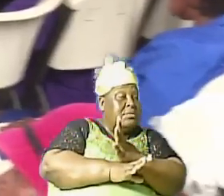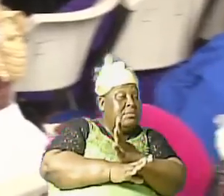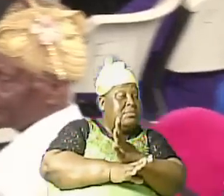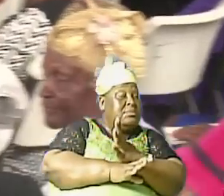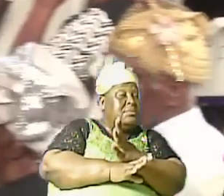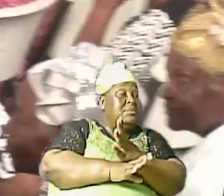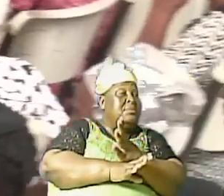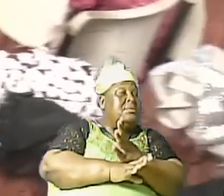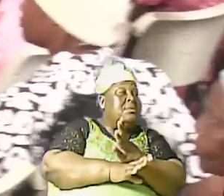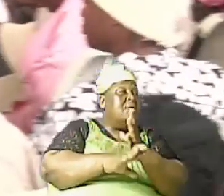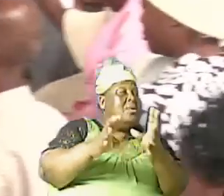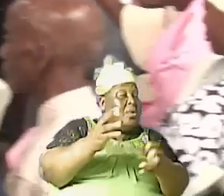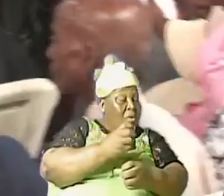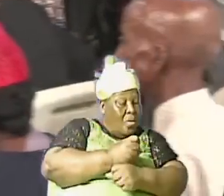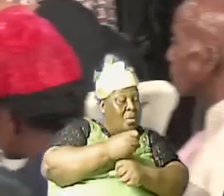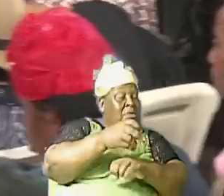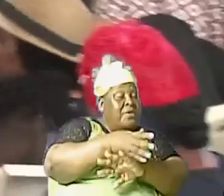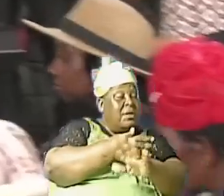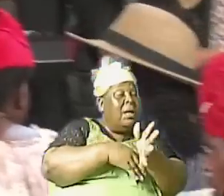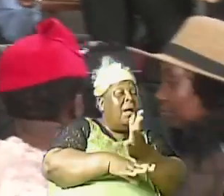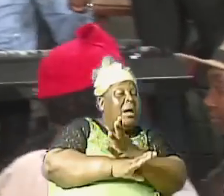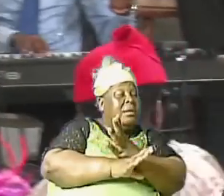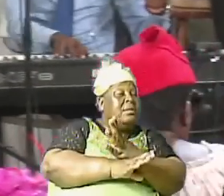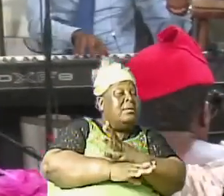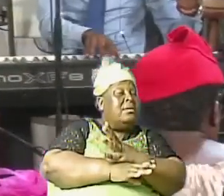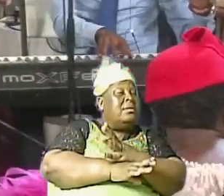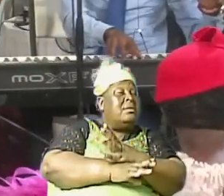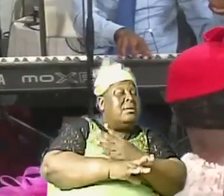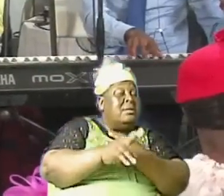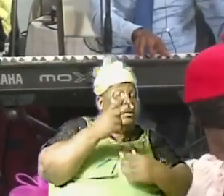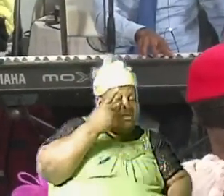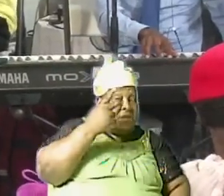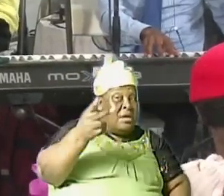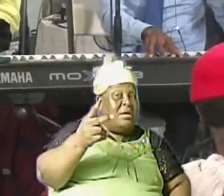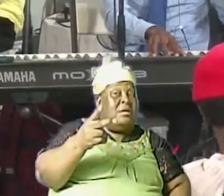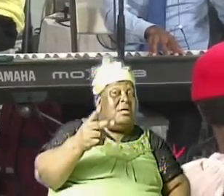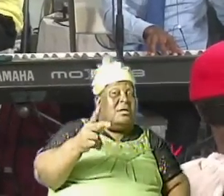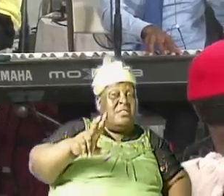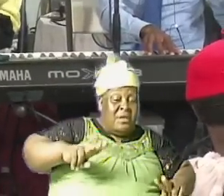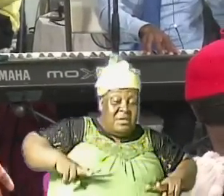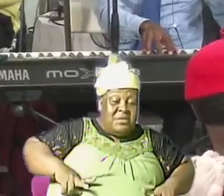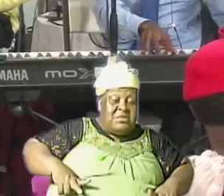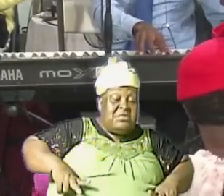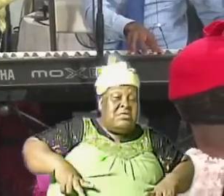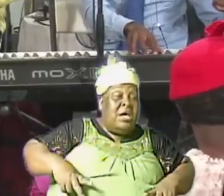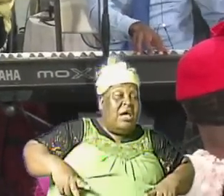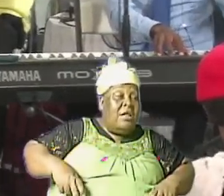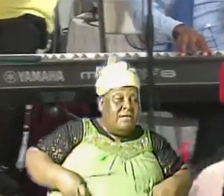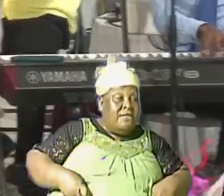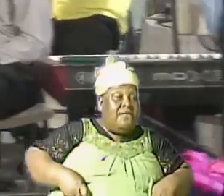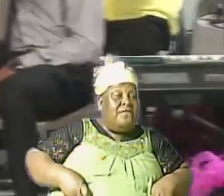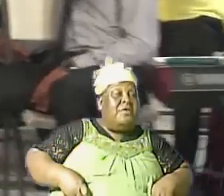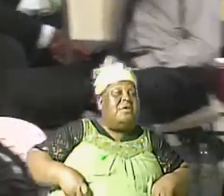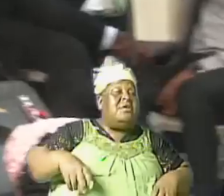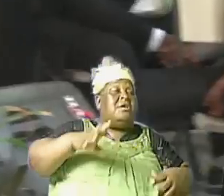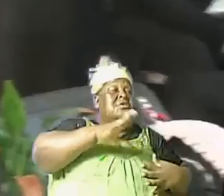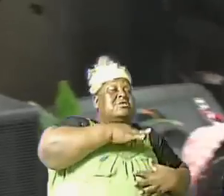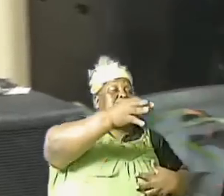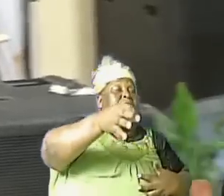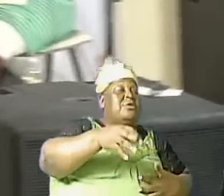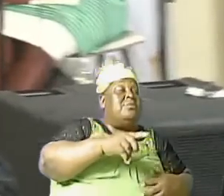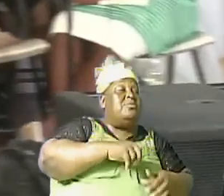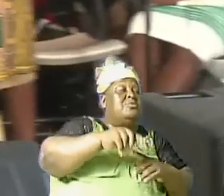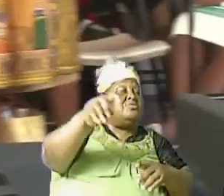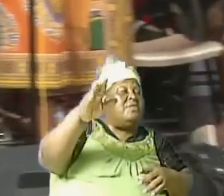God Almighty, hold that hand. And because you're saying there's a selfish spirit, but you got to